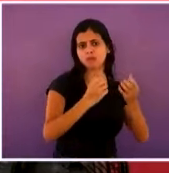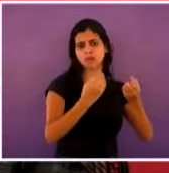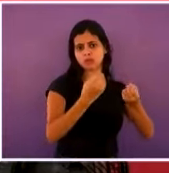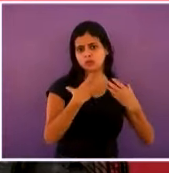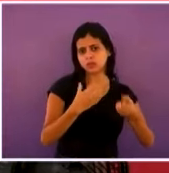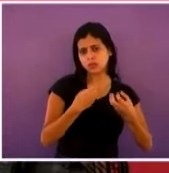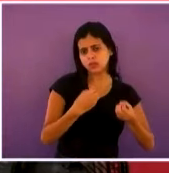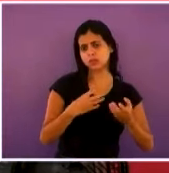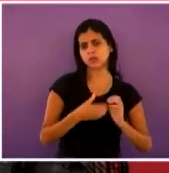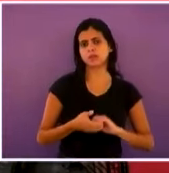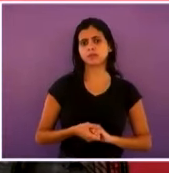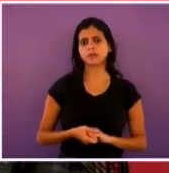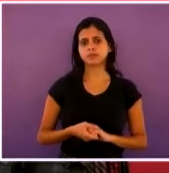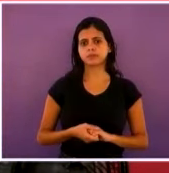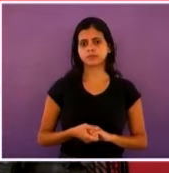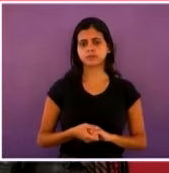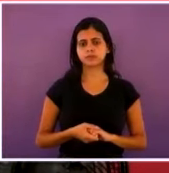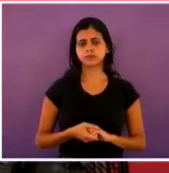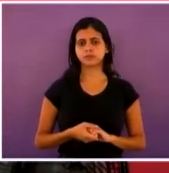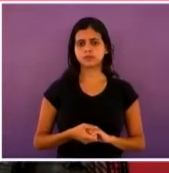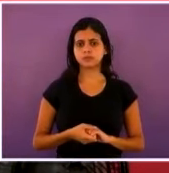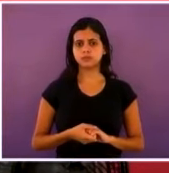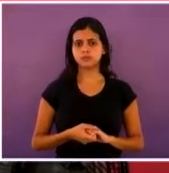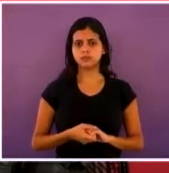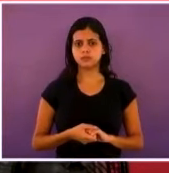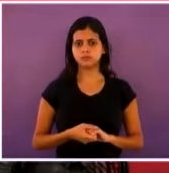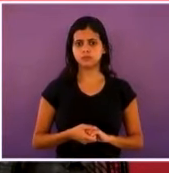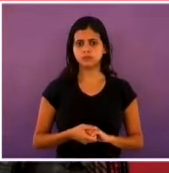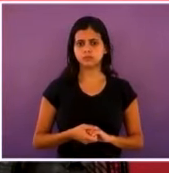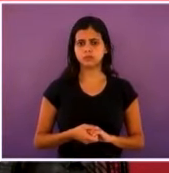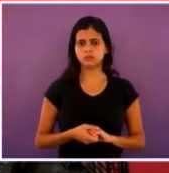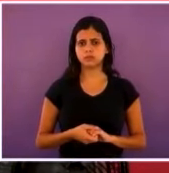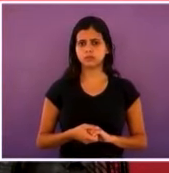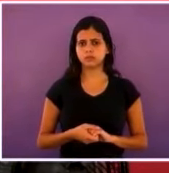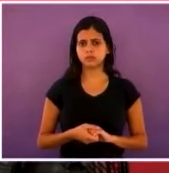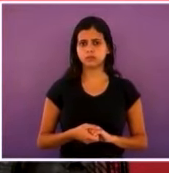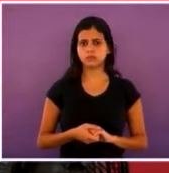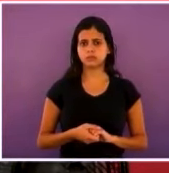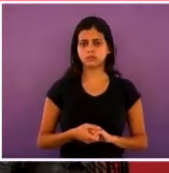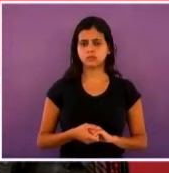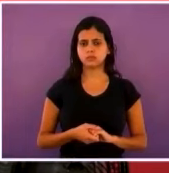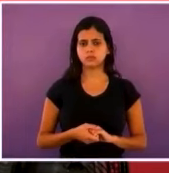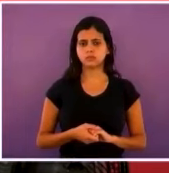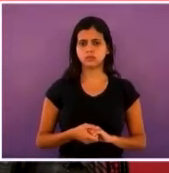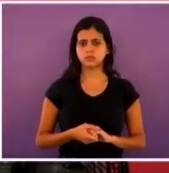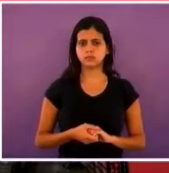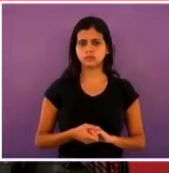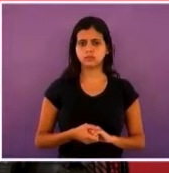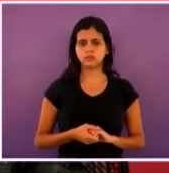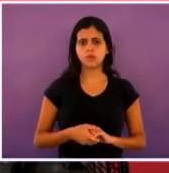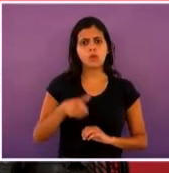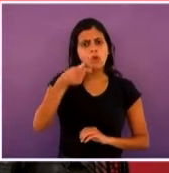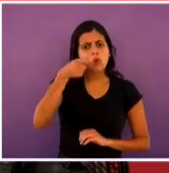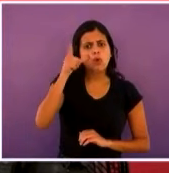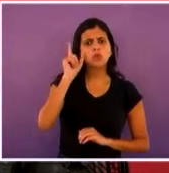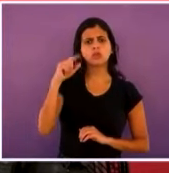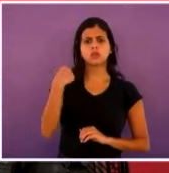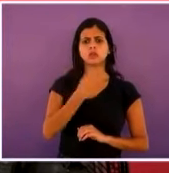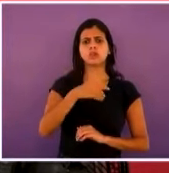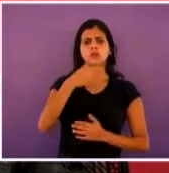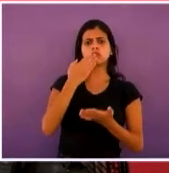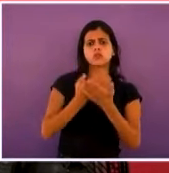Yesterday we looked at the way in which the Catholic Church sees unity, Christian unity. Ontem nós vimos como a